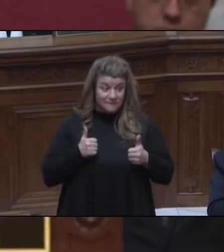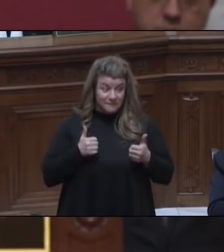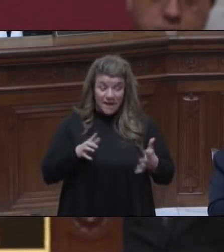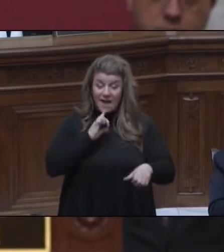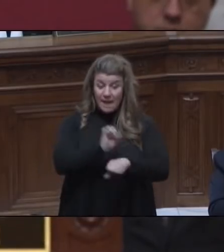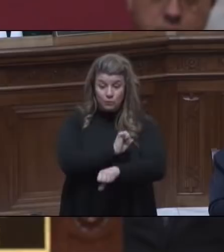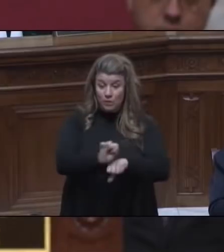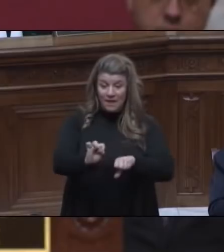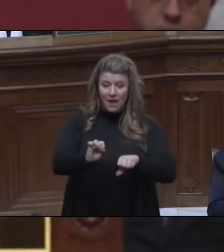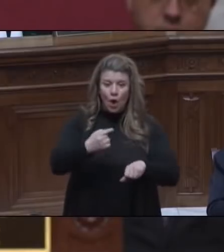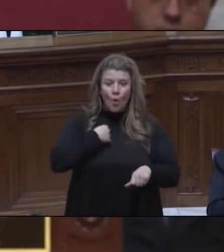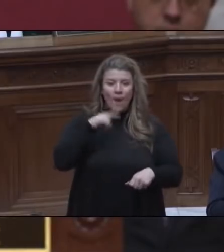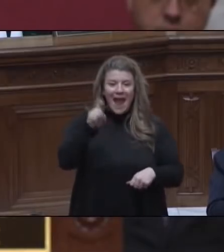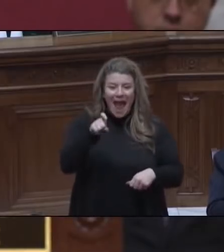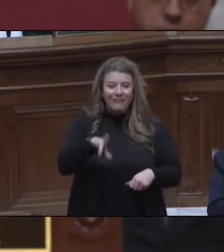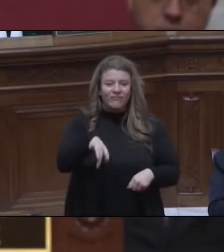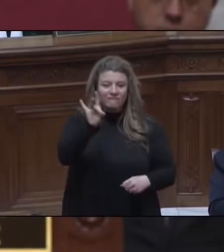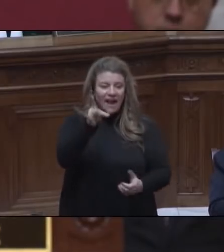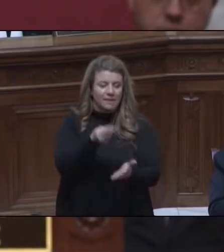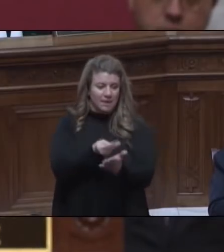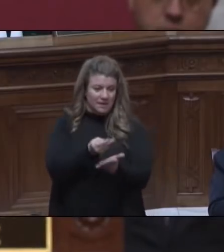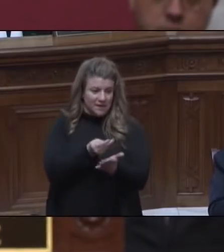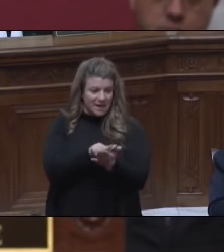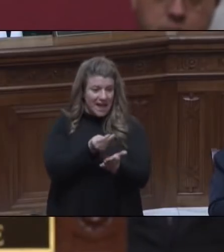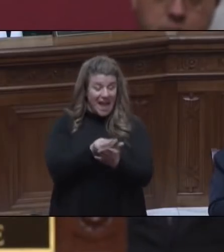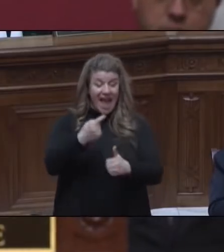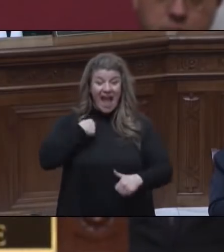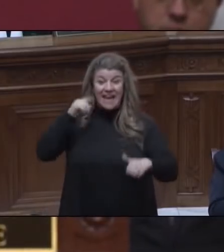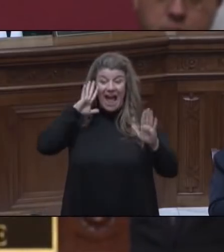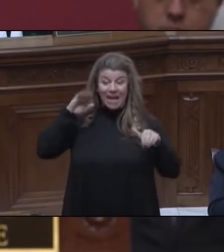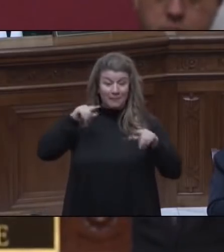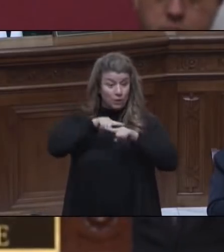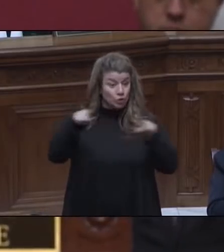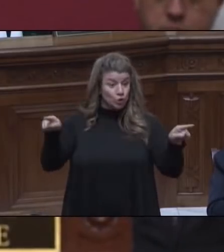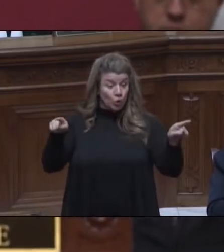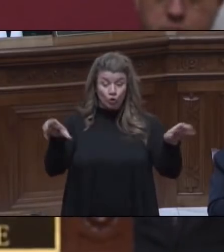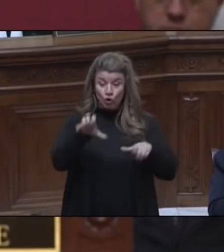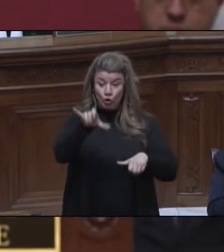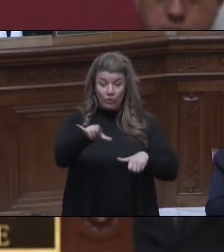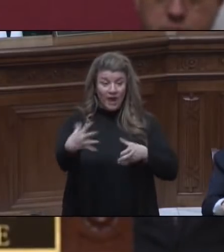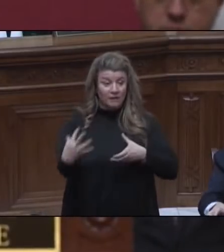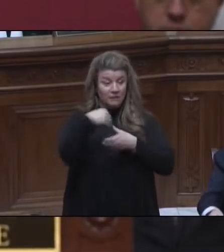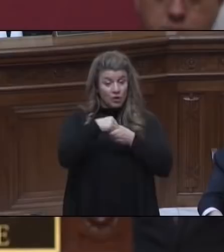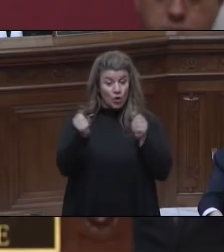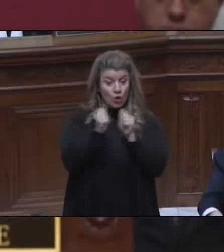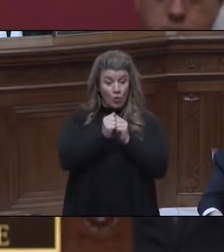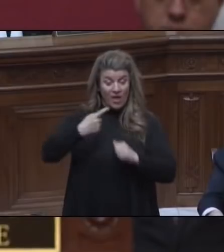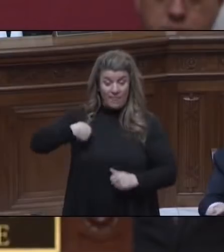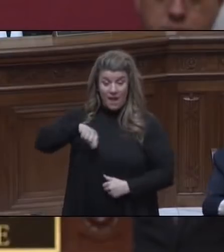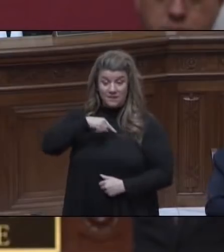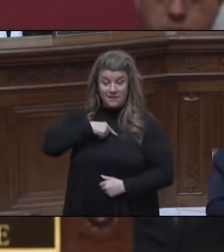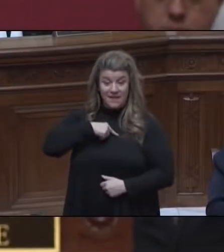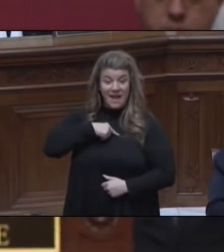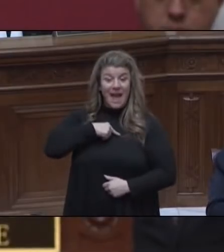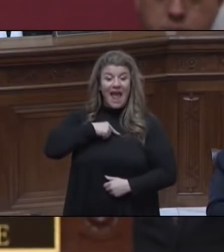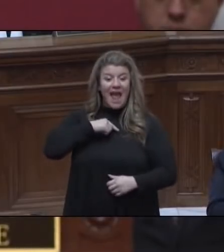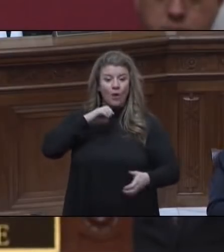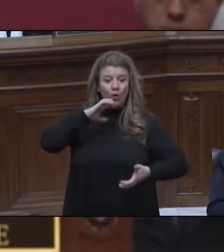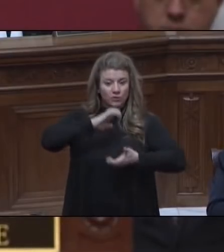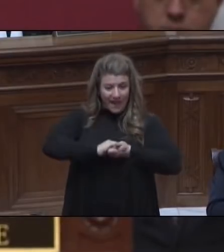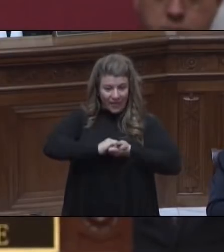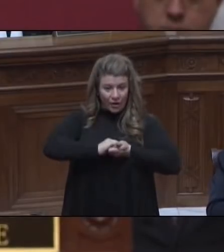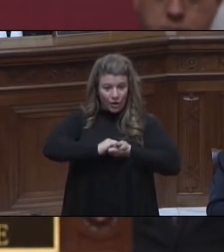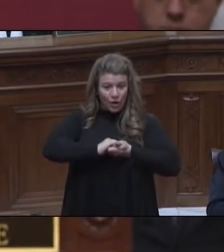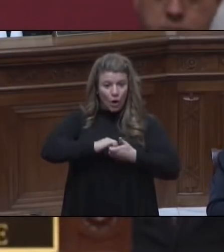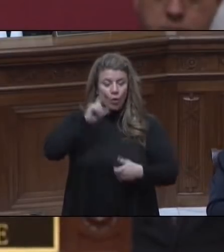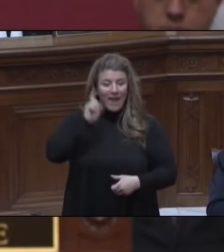Absolutely, we have got to find the money, and I expect you to do that with us, and absolutely go arm in arm. We got to